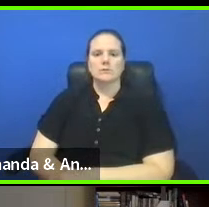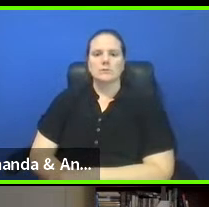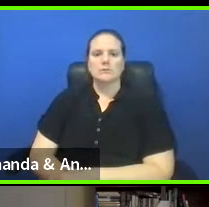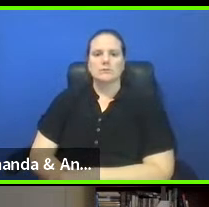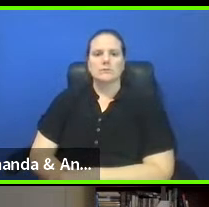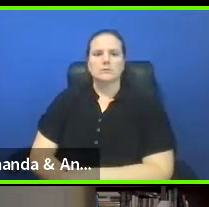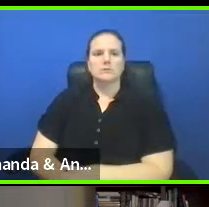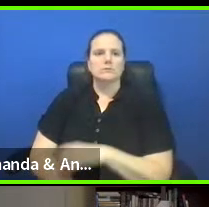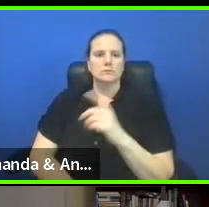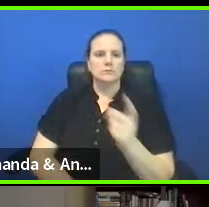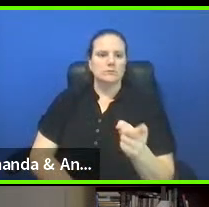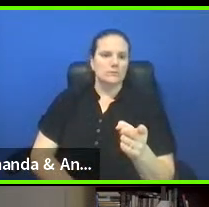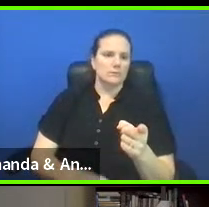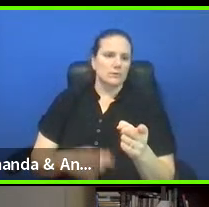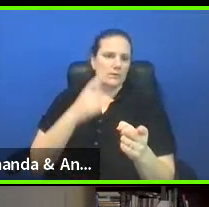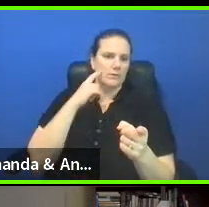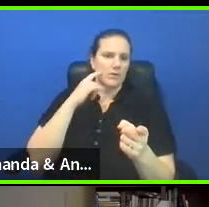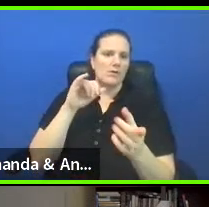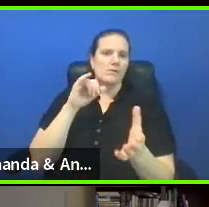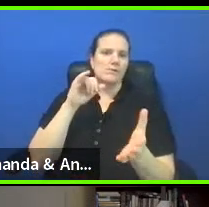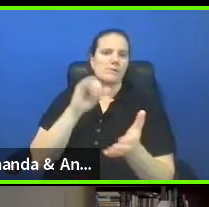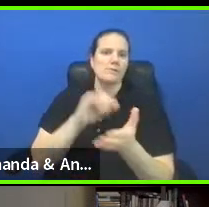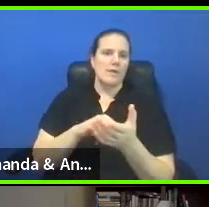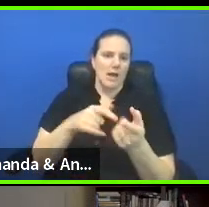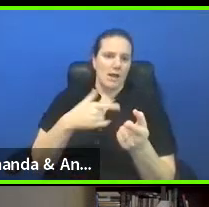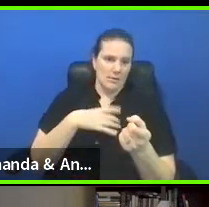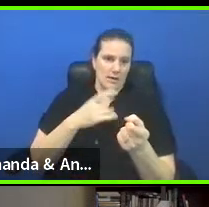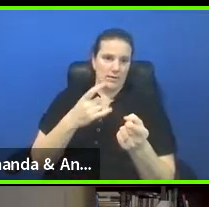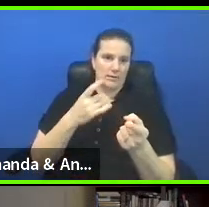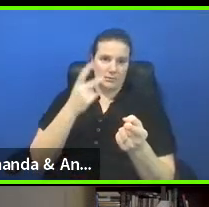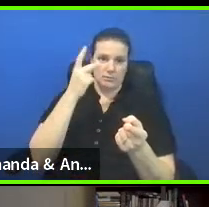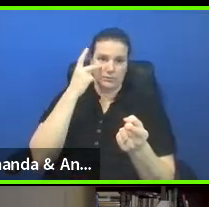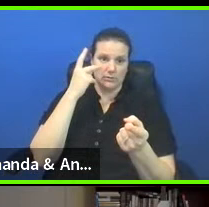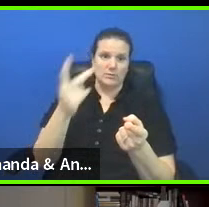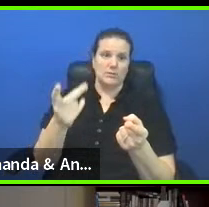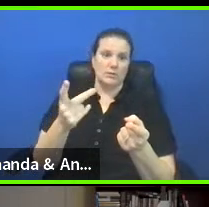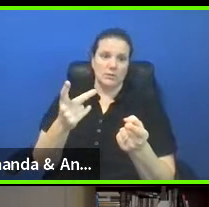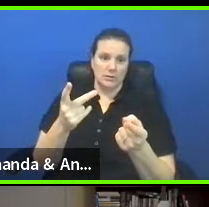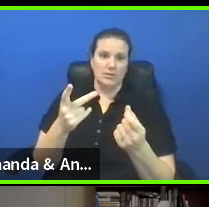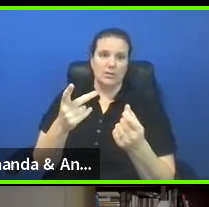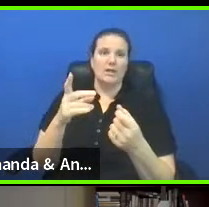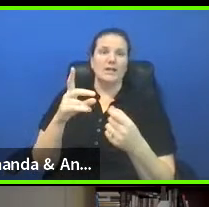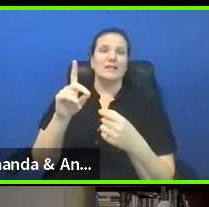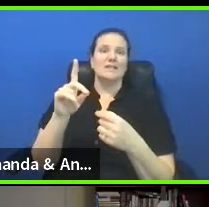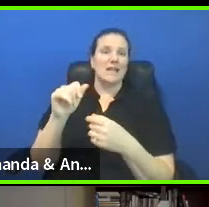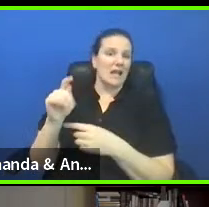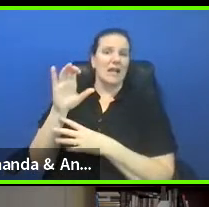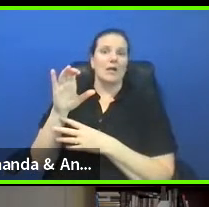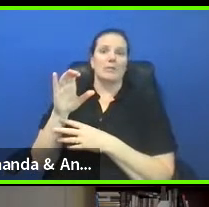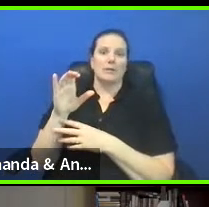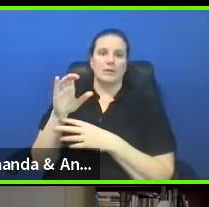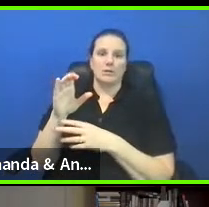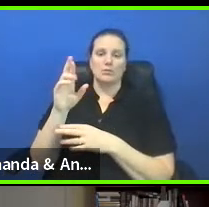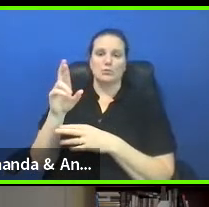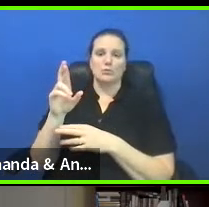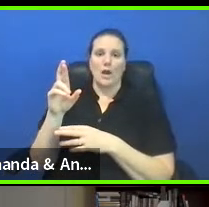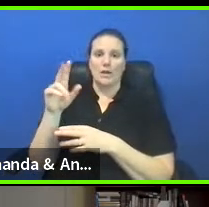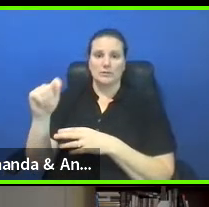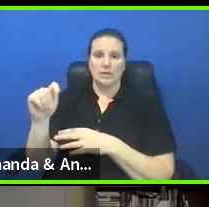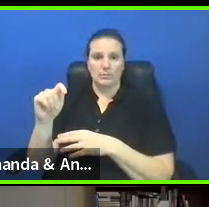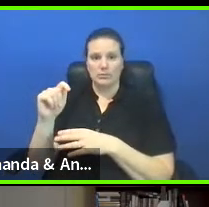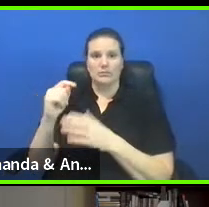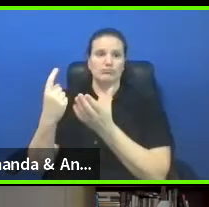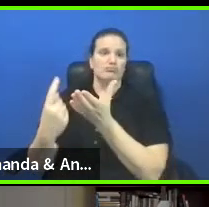As usual, I would like to see some kind of dynamic roundtable conversations between the two